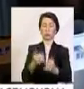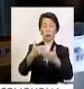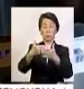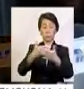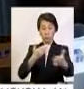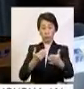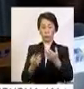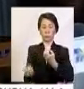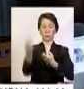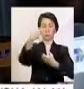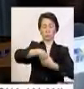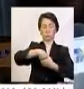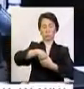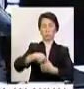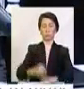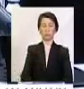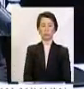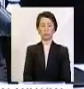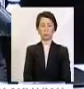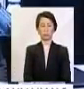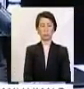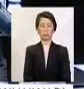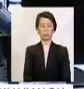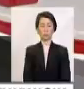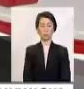his application was approved.